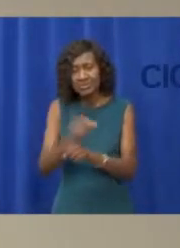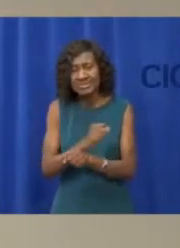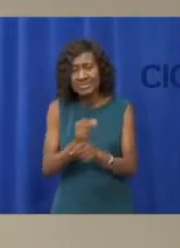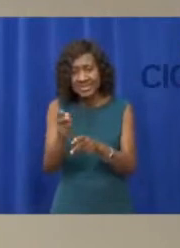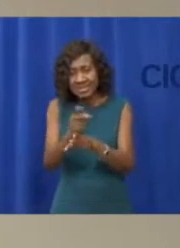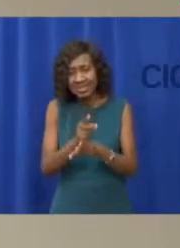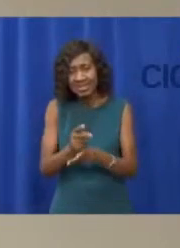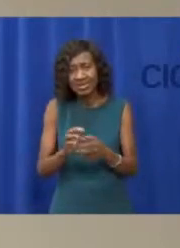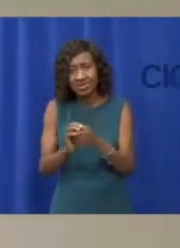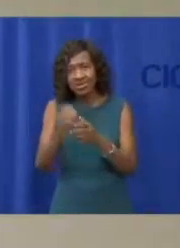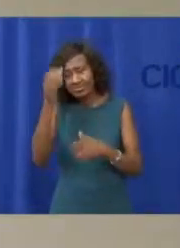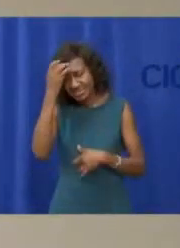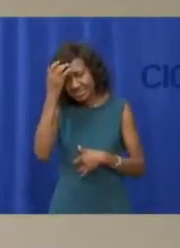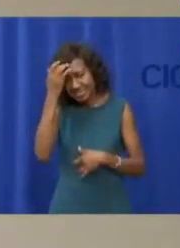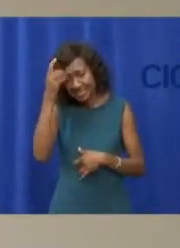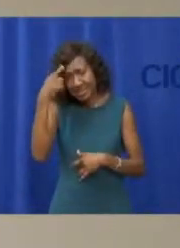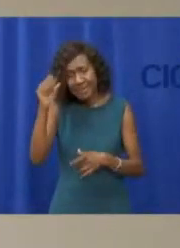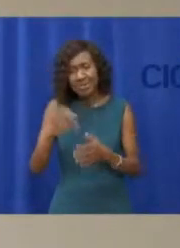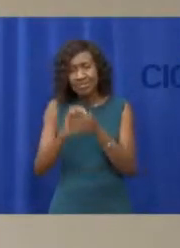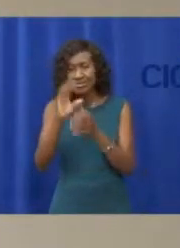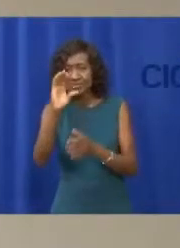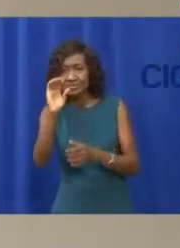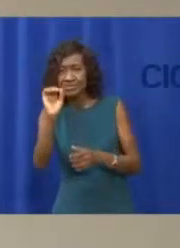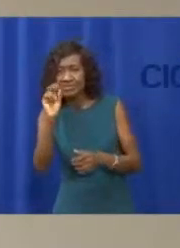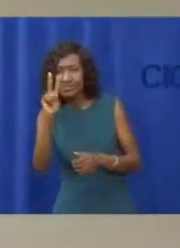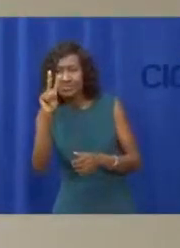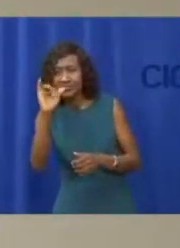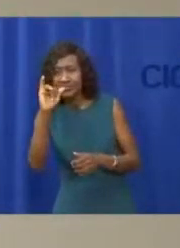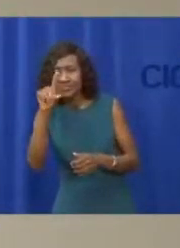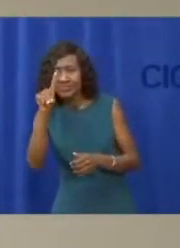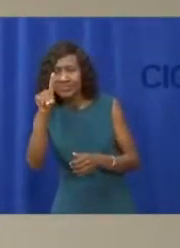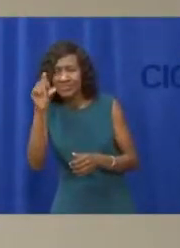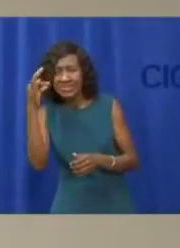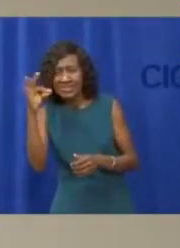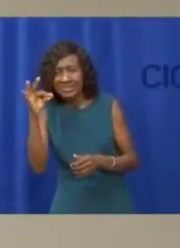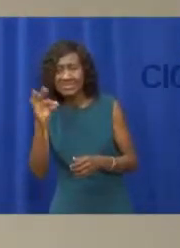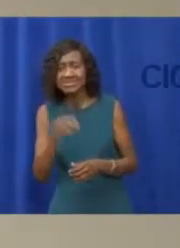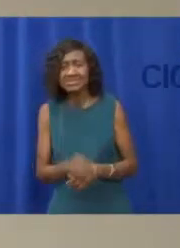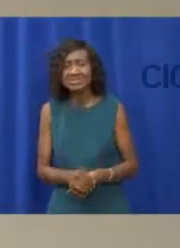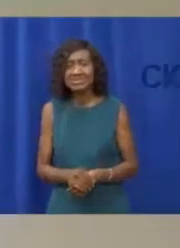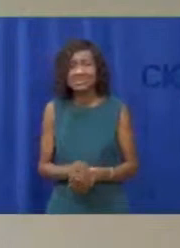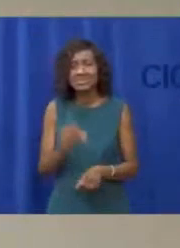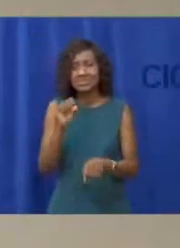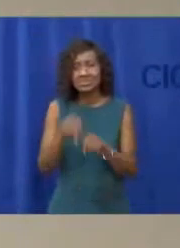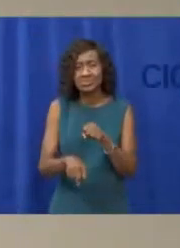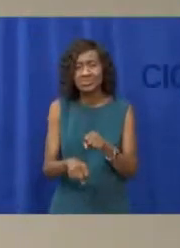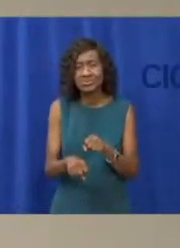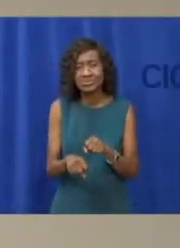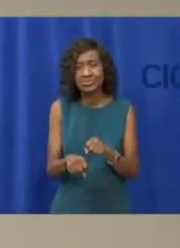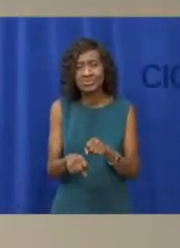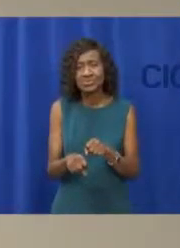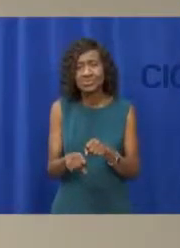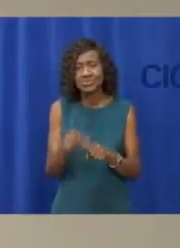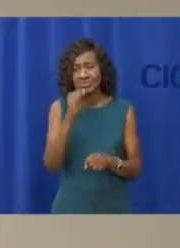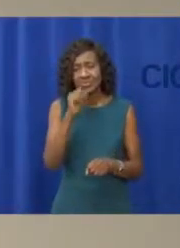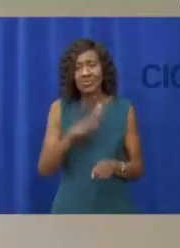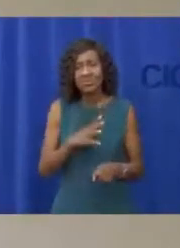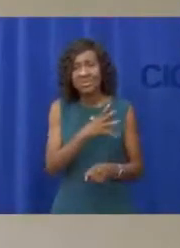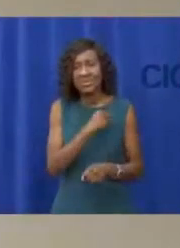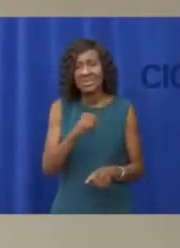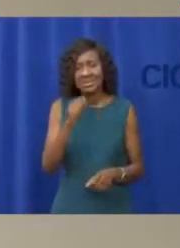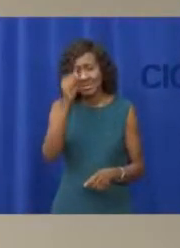the coronavirus situation, as he's one of the doctors there. So, ladies and